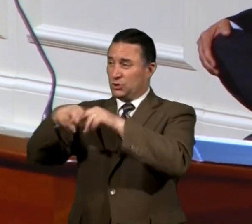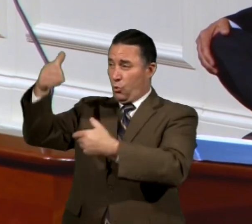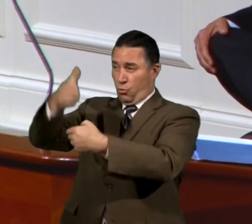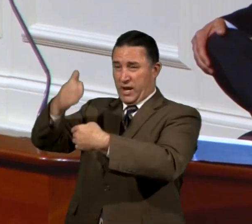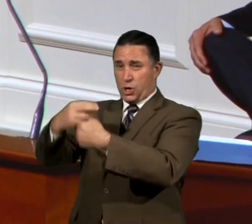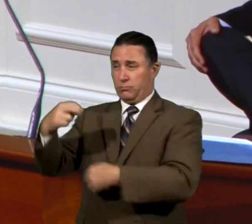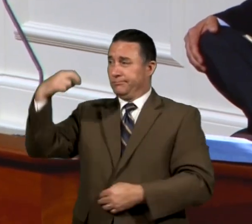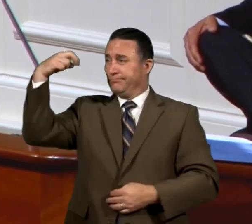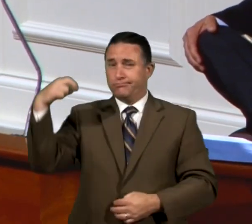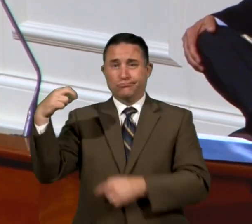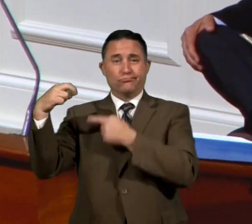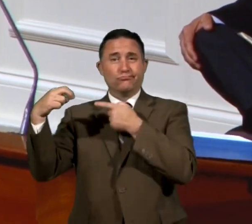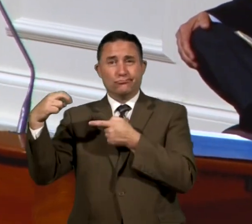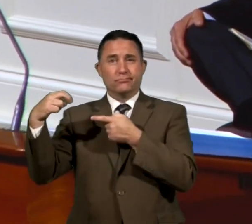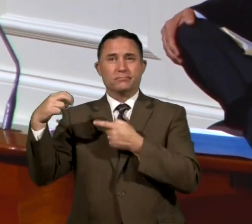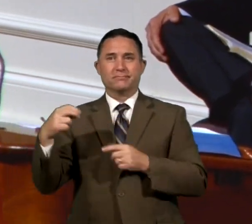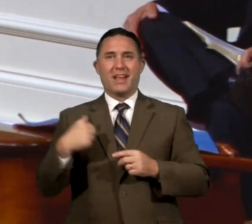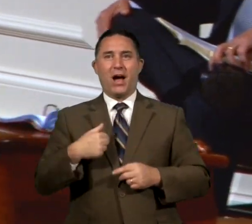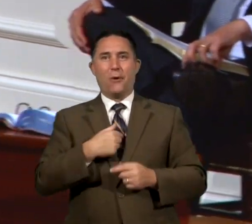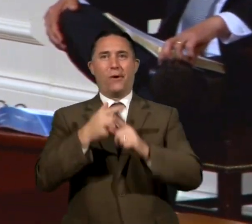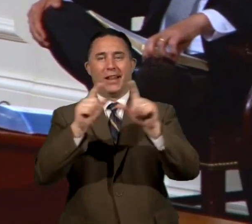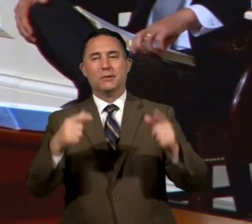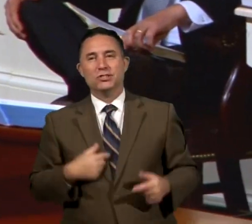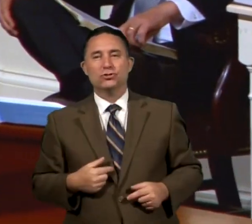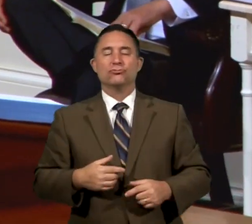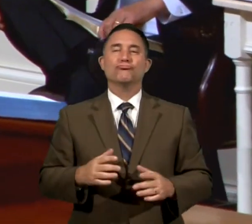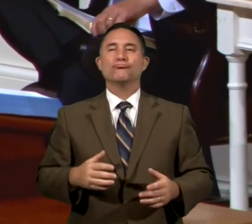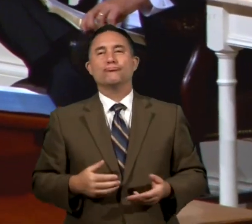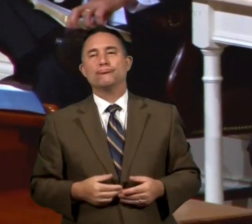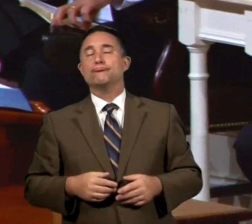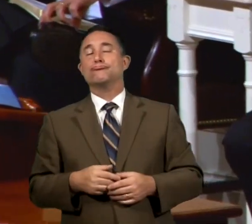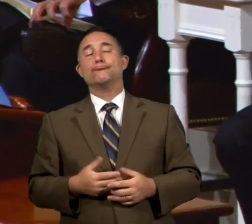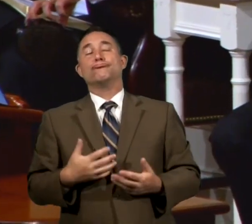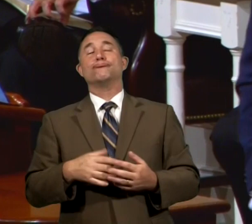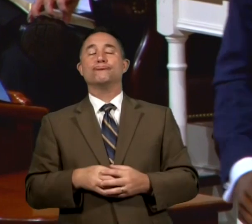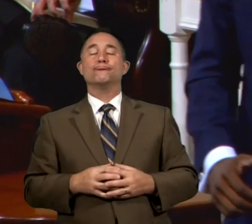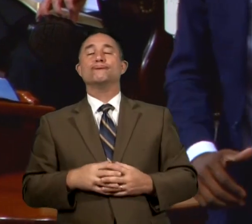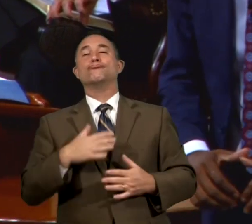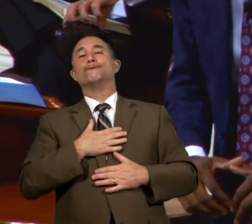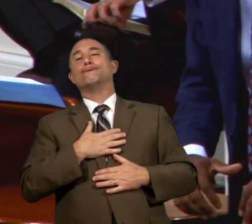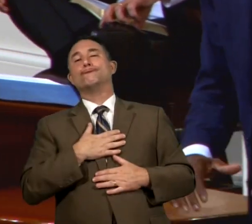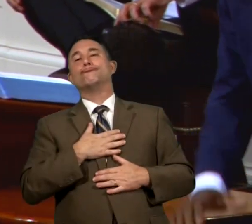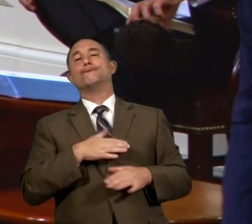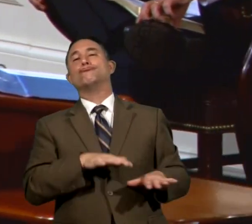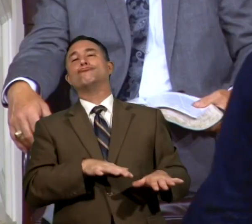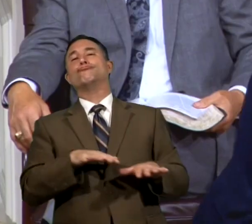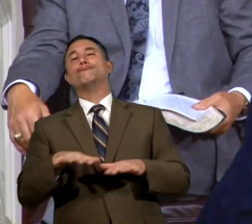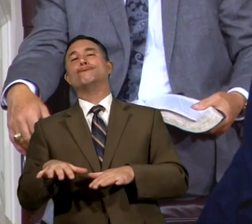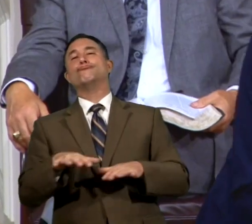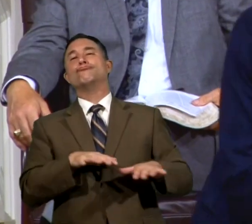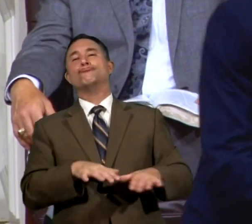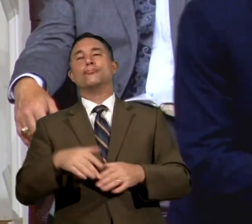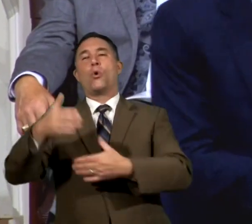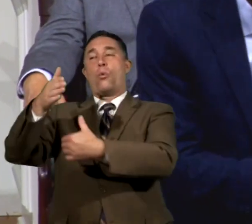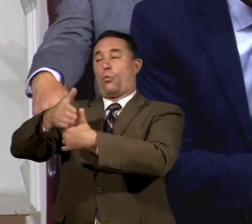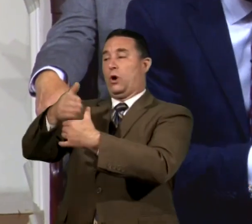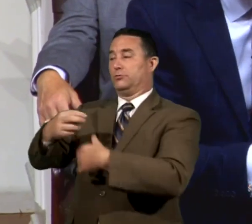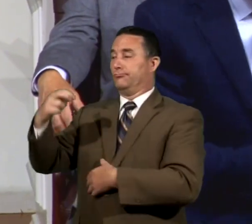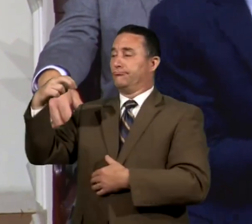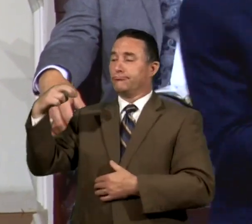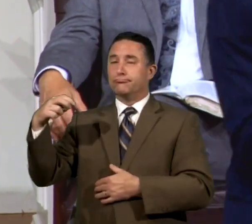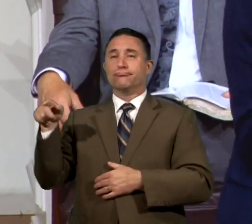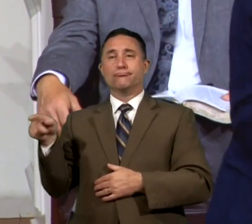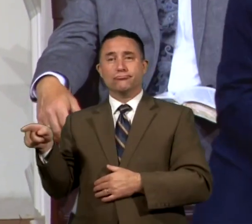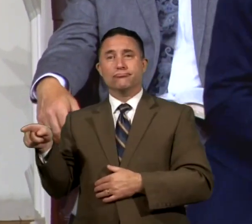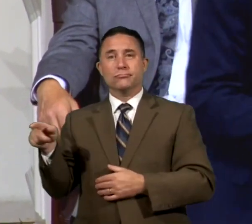window. In our vernacular, he was chilling in the window. And he was sitting on this window, and as